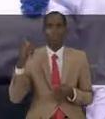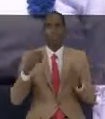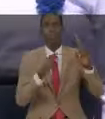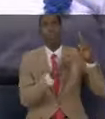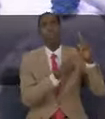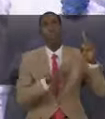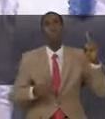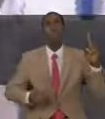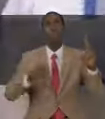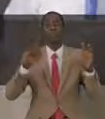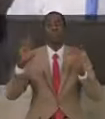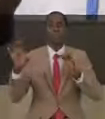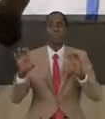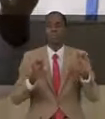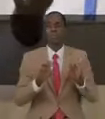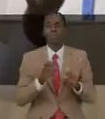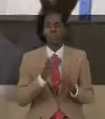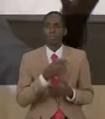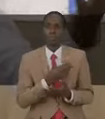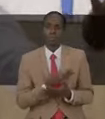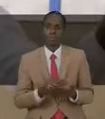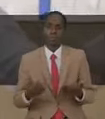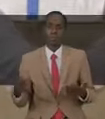Lord, you didn't fail me